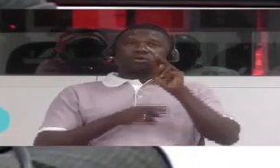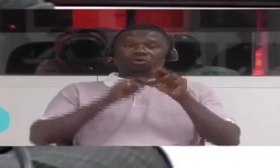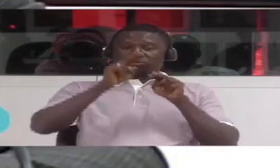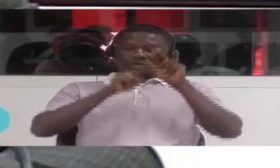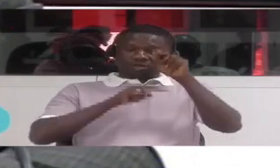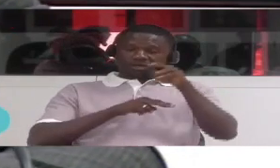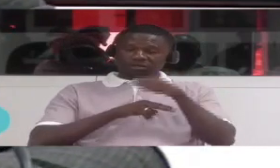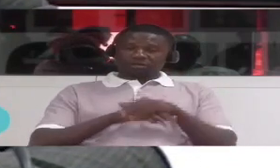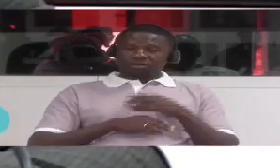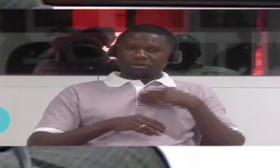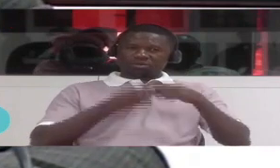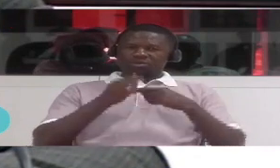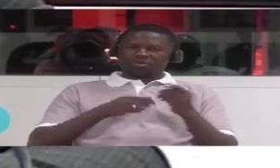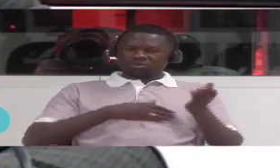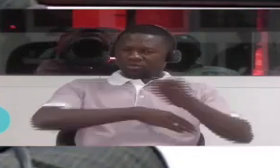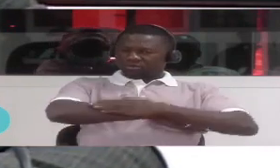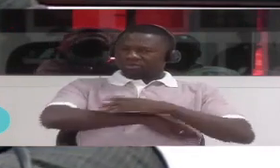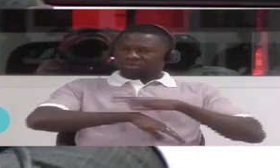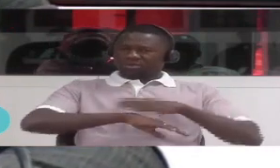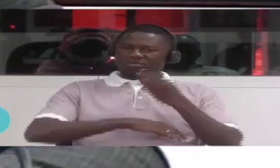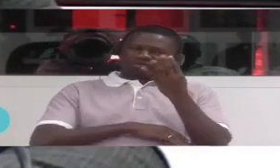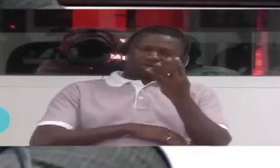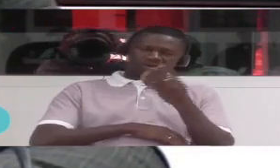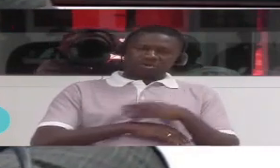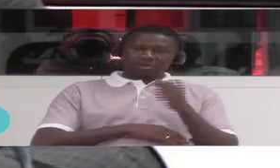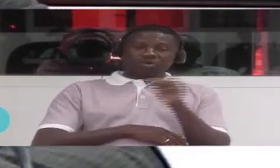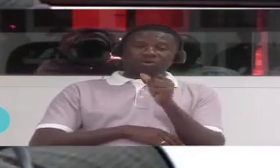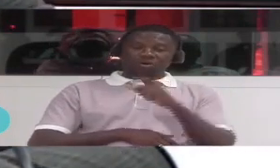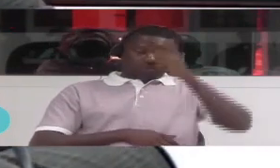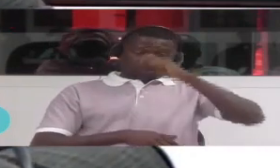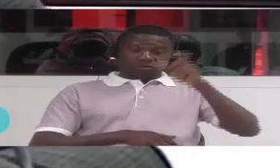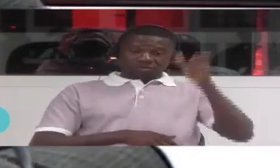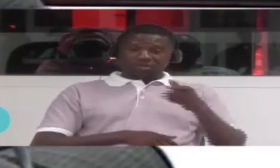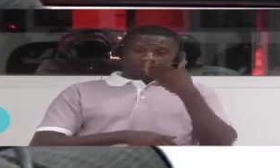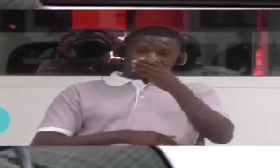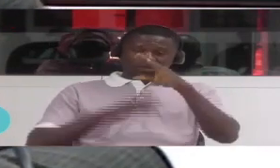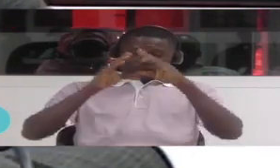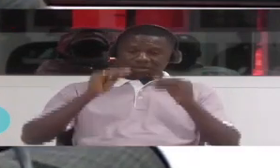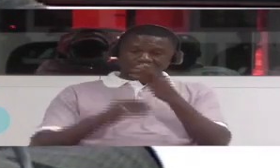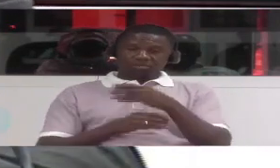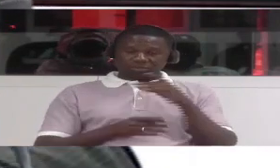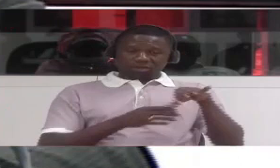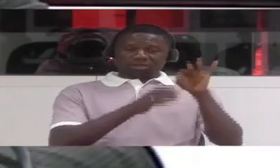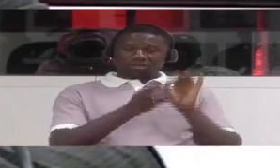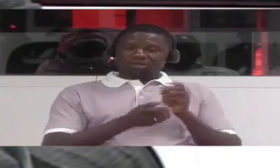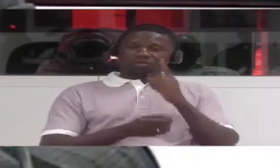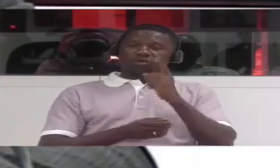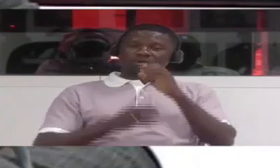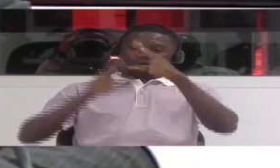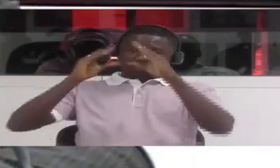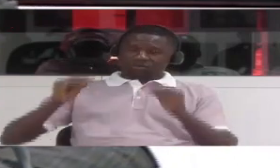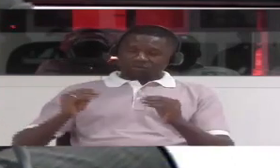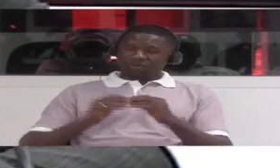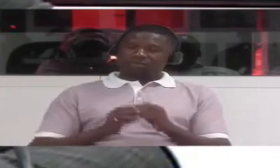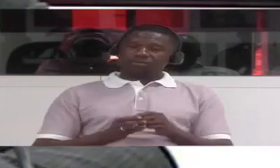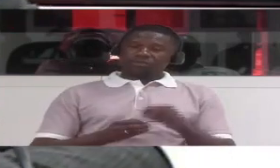It was about closing time. There were other policemen in the rooms. I was taken to one of the offices. I